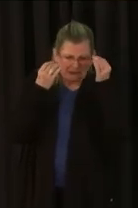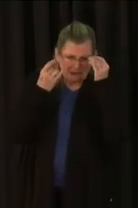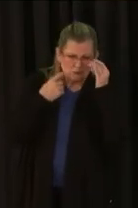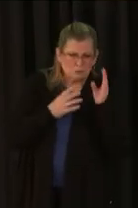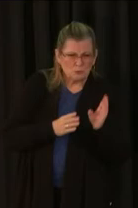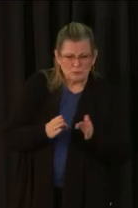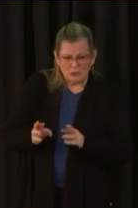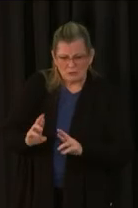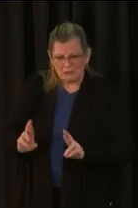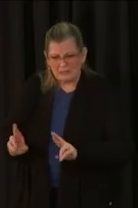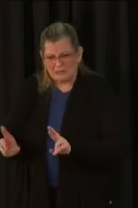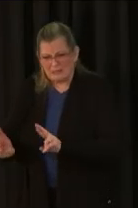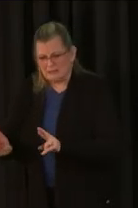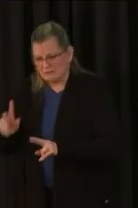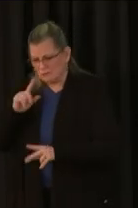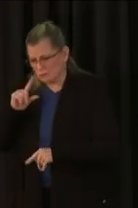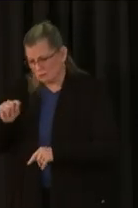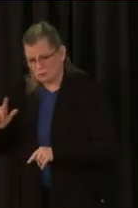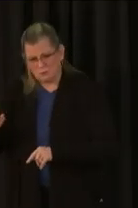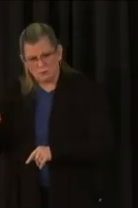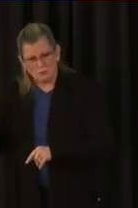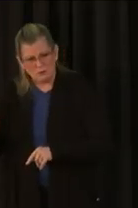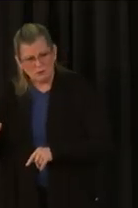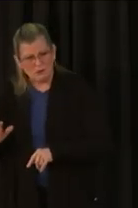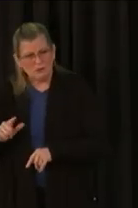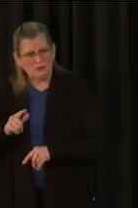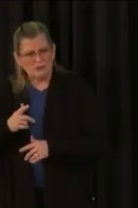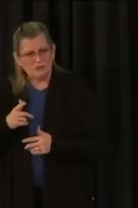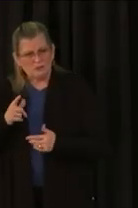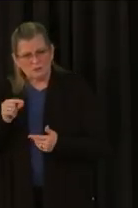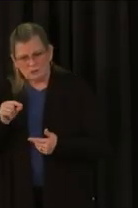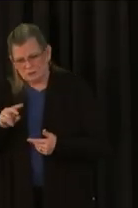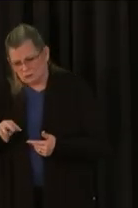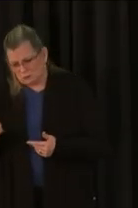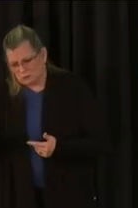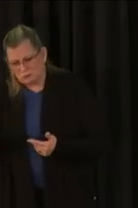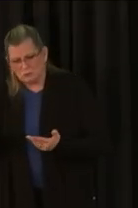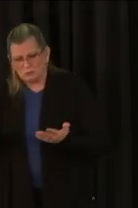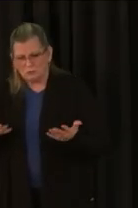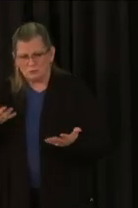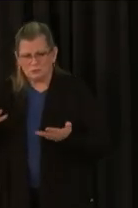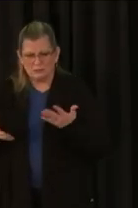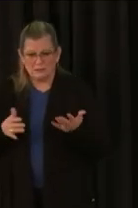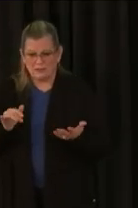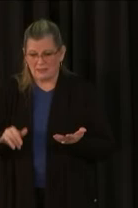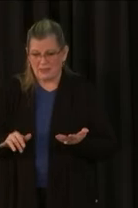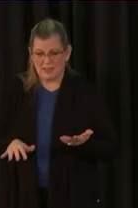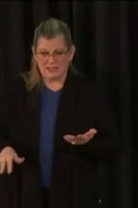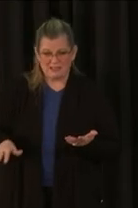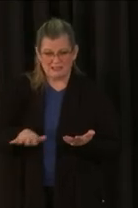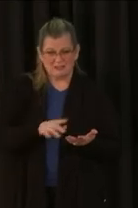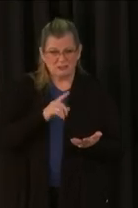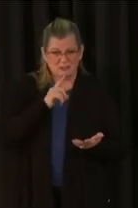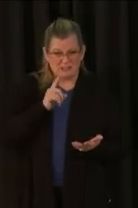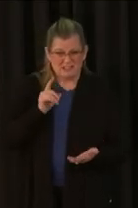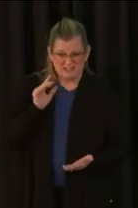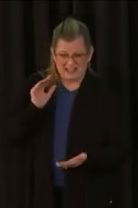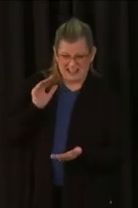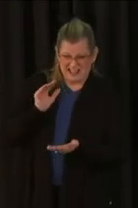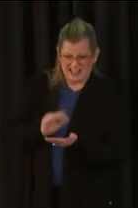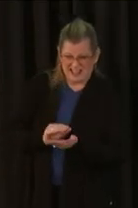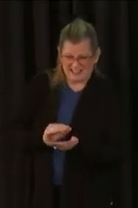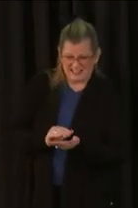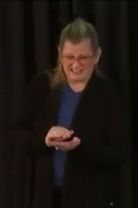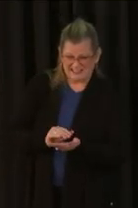for 2021 or late 2021 and 2022, and that is, there's going to be less inventory,